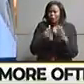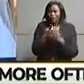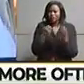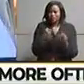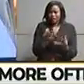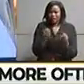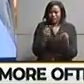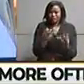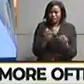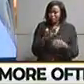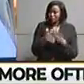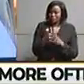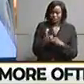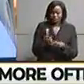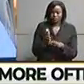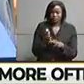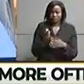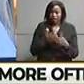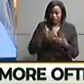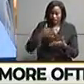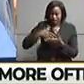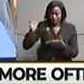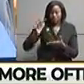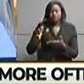dirt from our body.